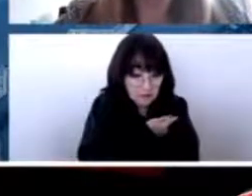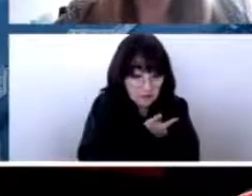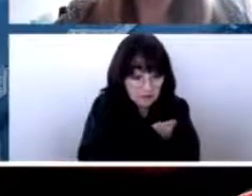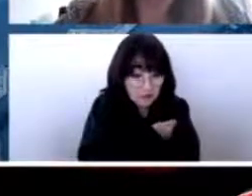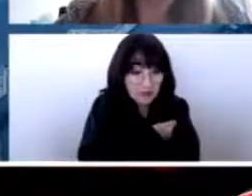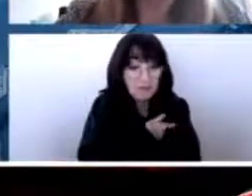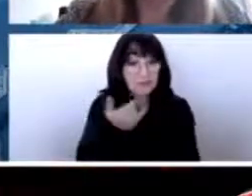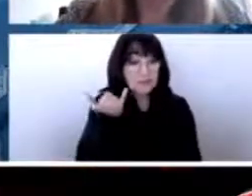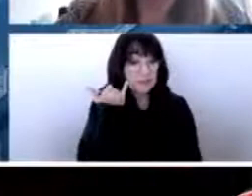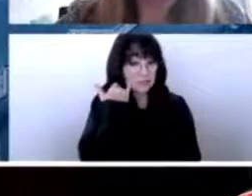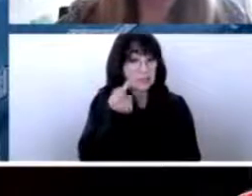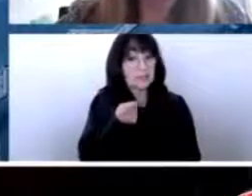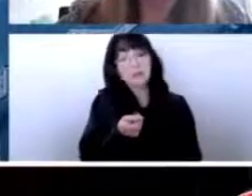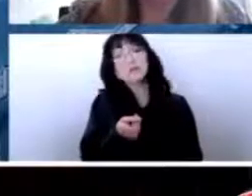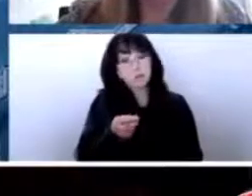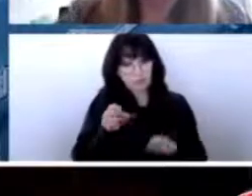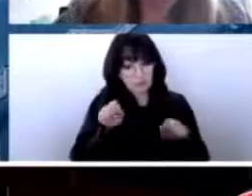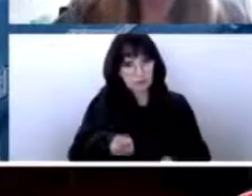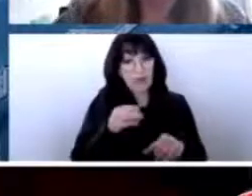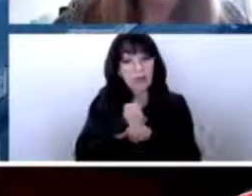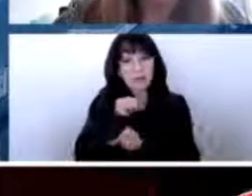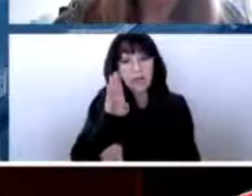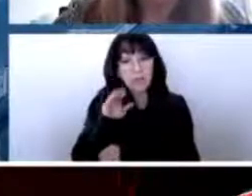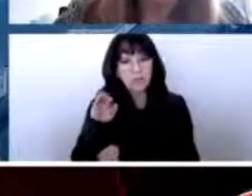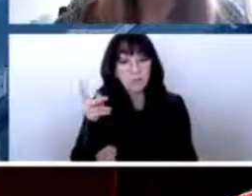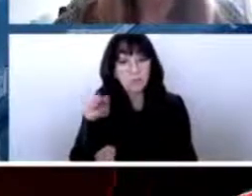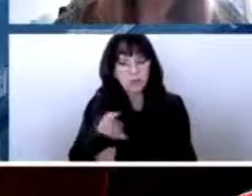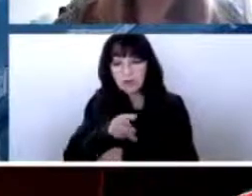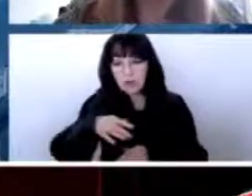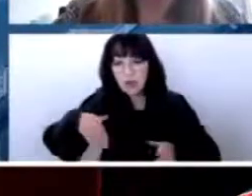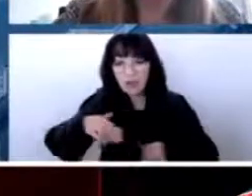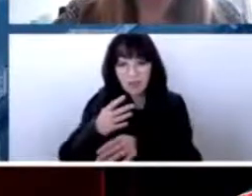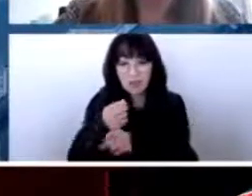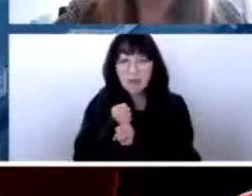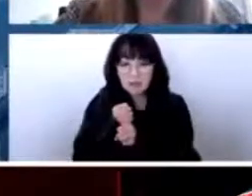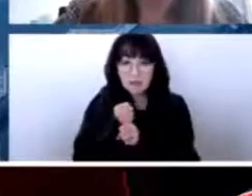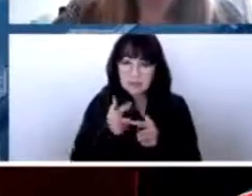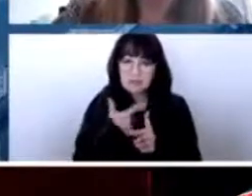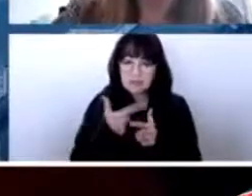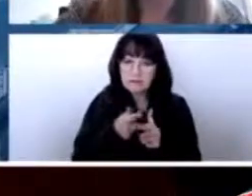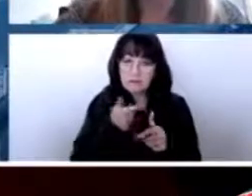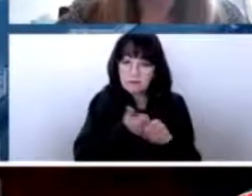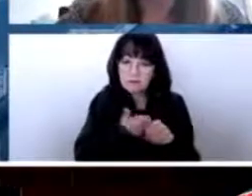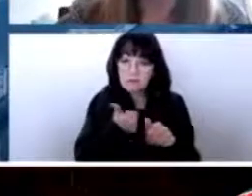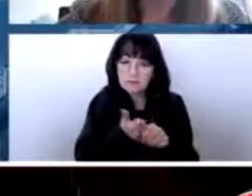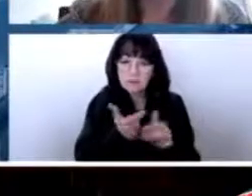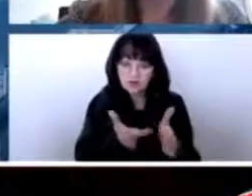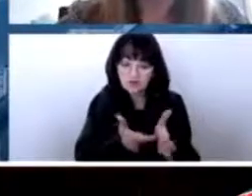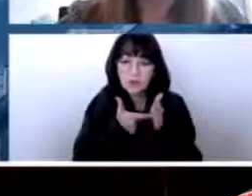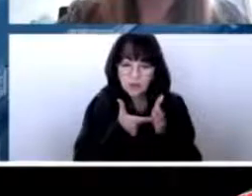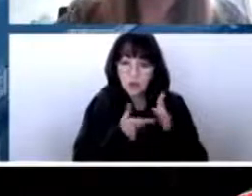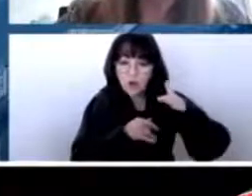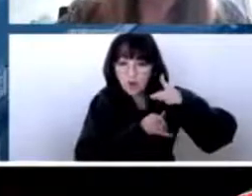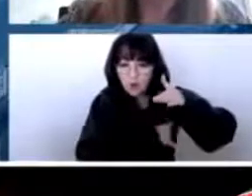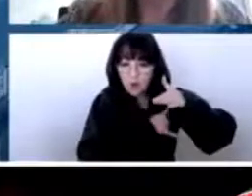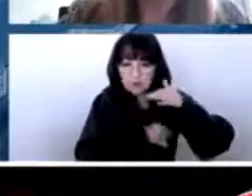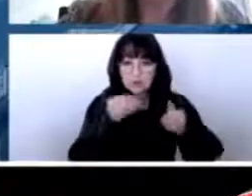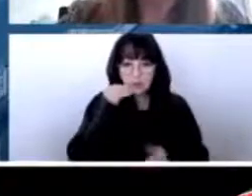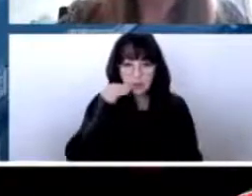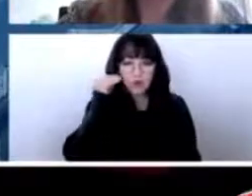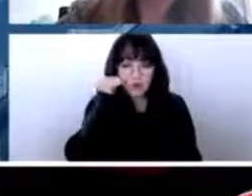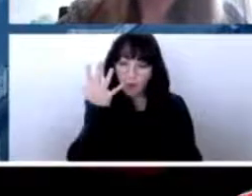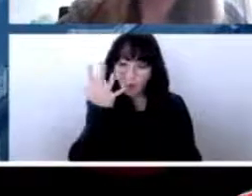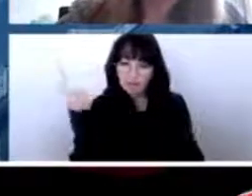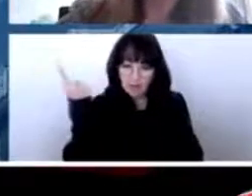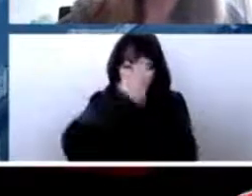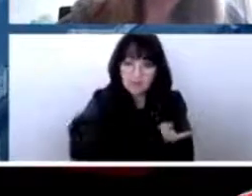for your booster and you have not received it yet, then you are required to quarantine at home for 5